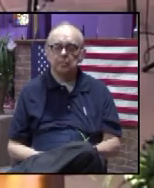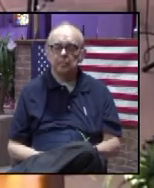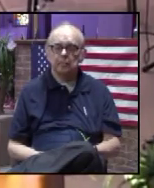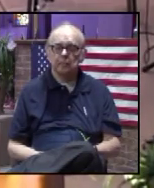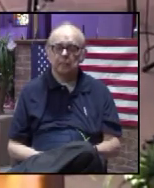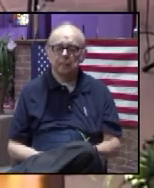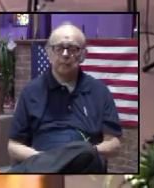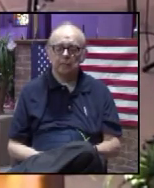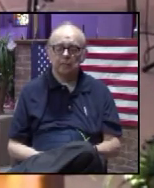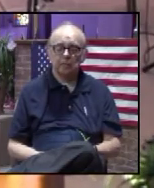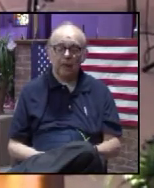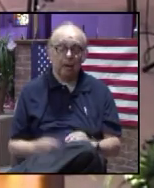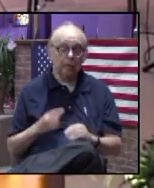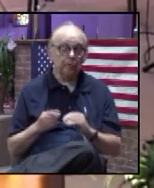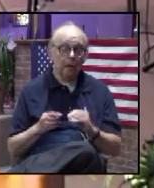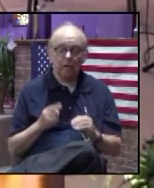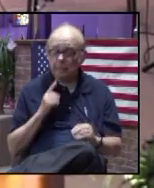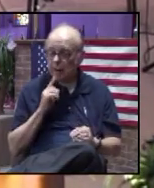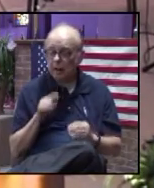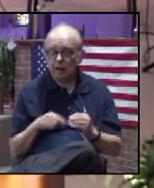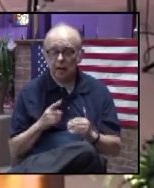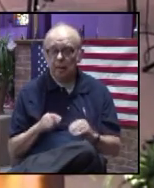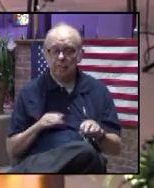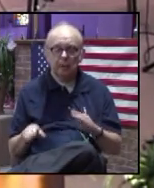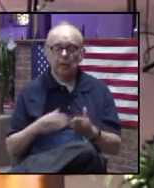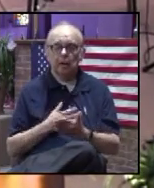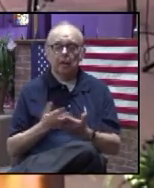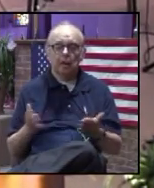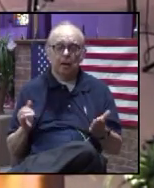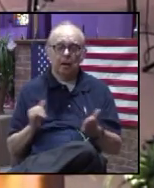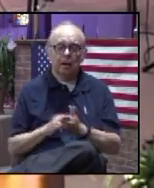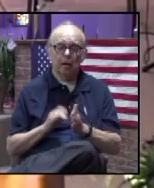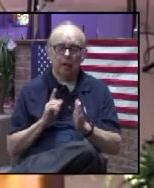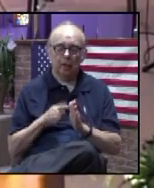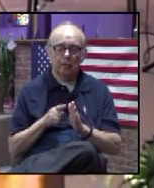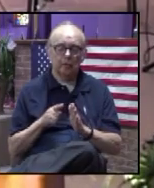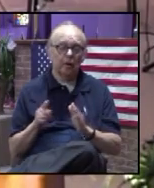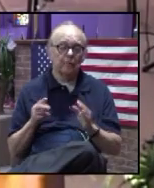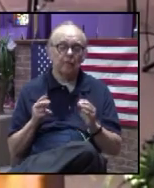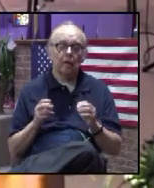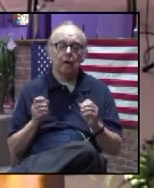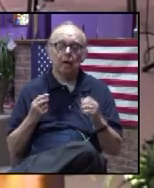You talk about doing something at a moment of crisis.